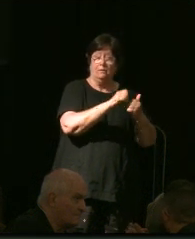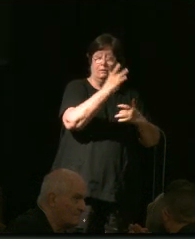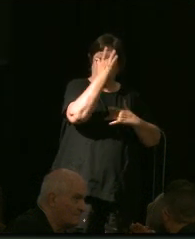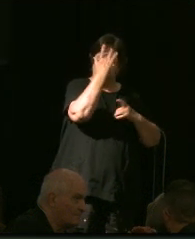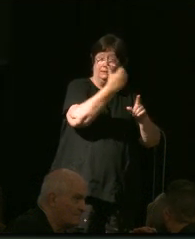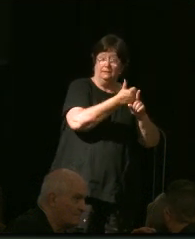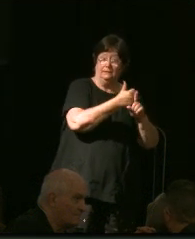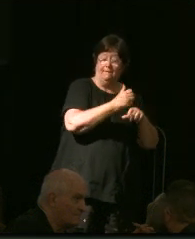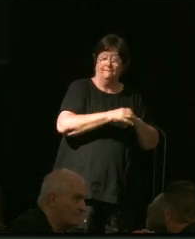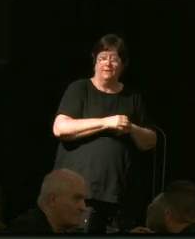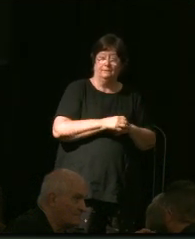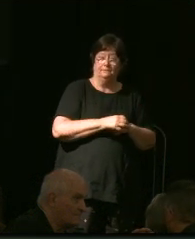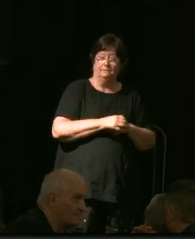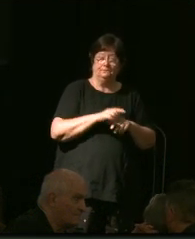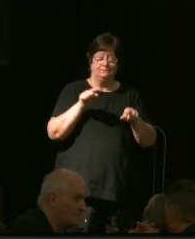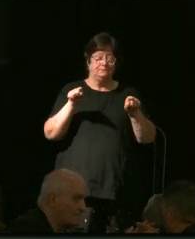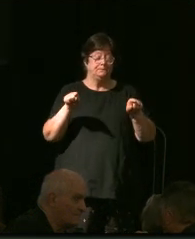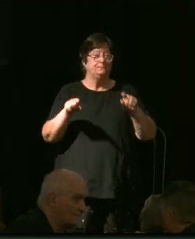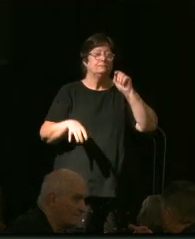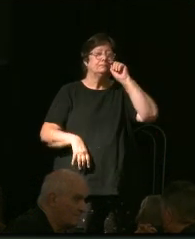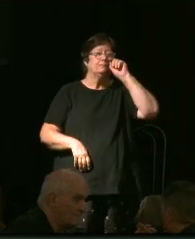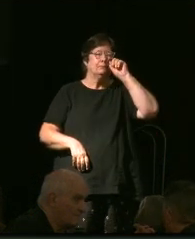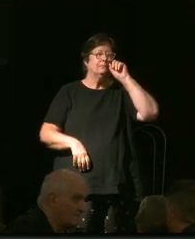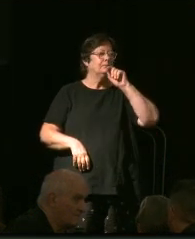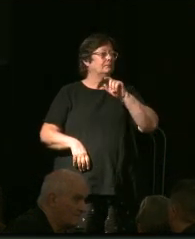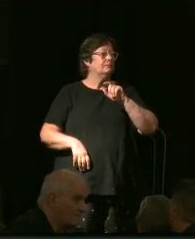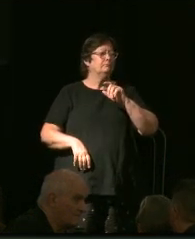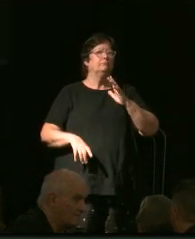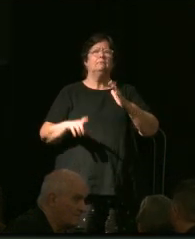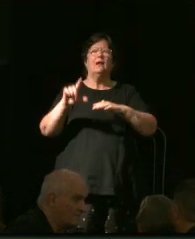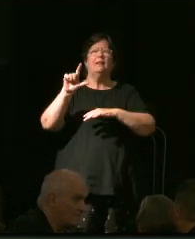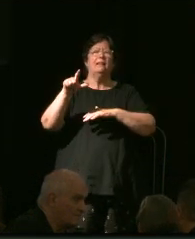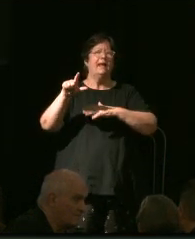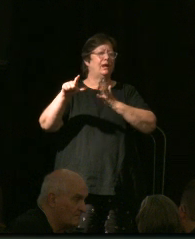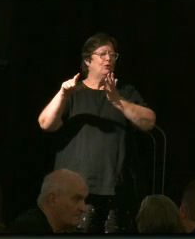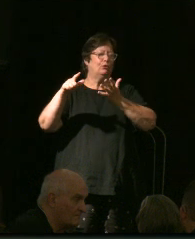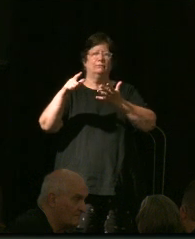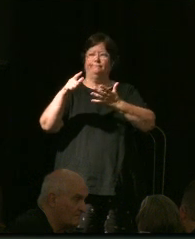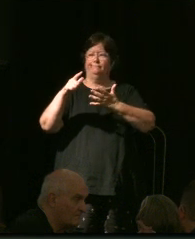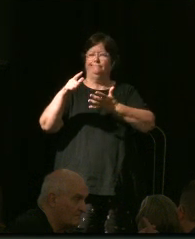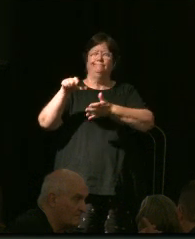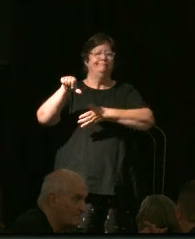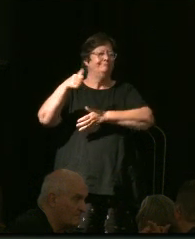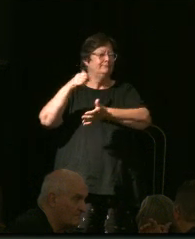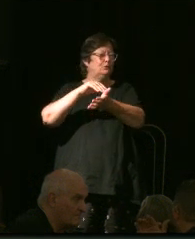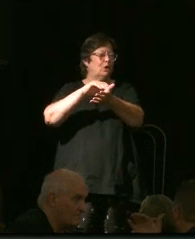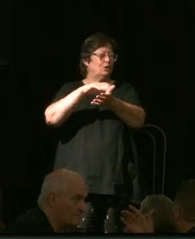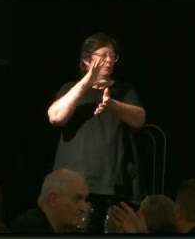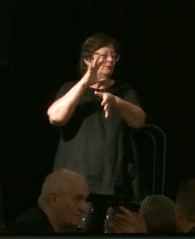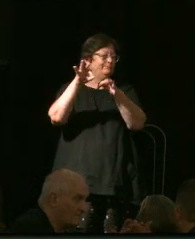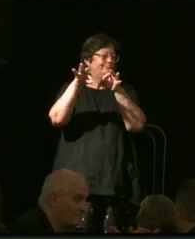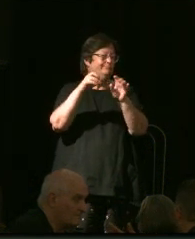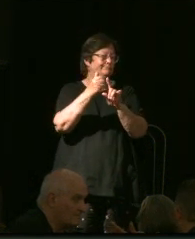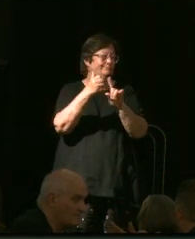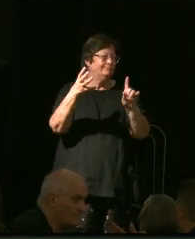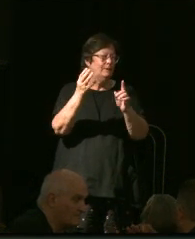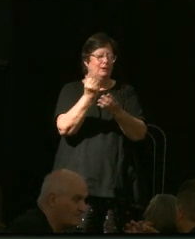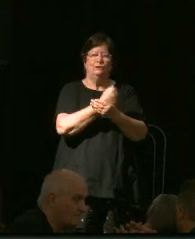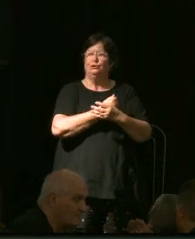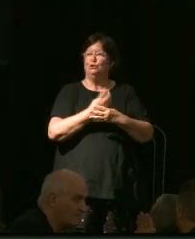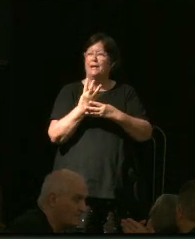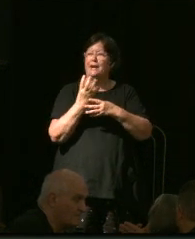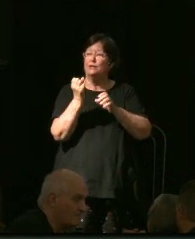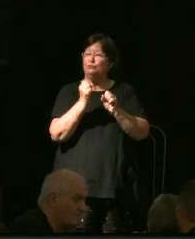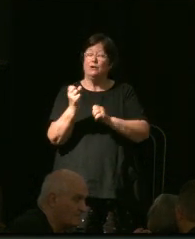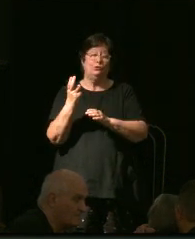disease. So later this morning, Dr. Jeff Holt's going to tell us more about some genetic strategies that are